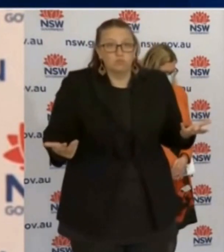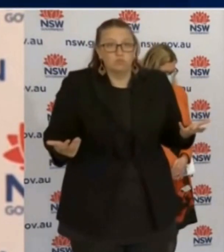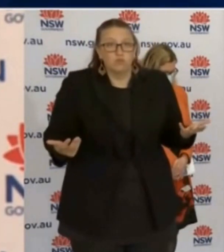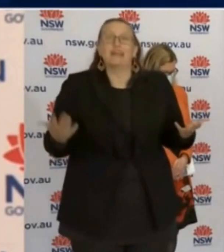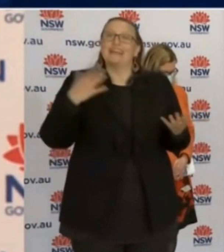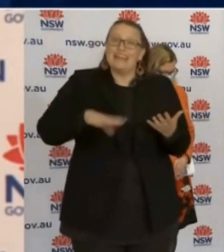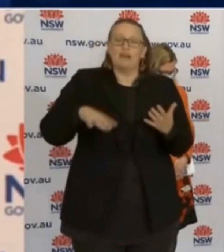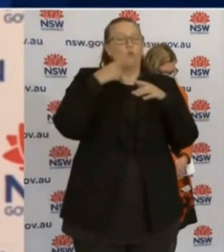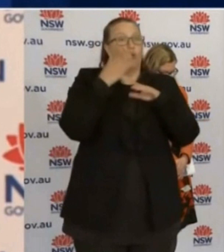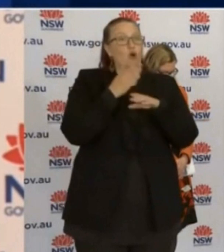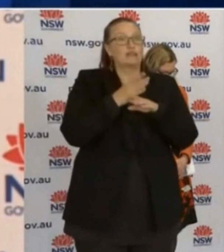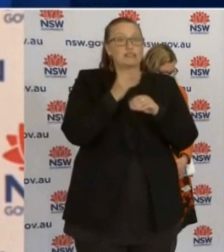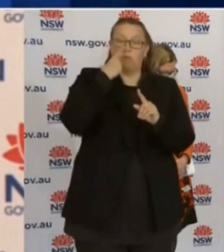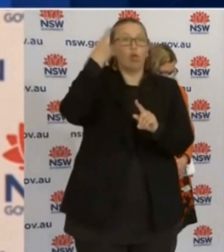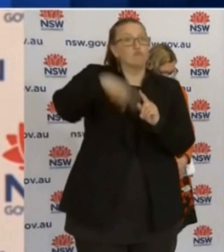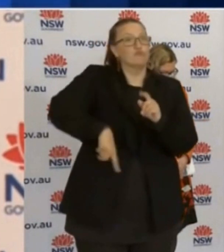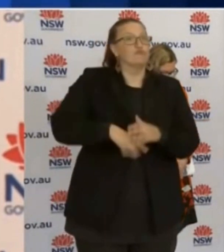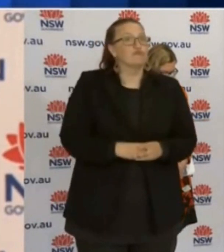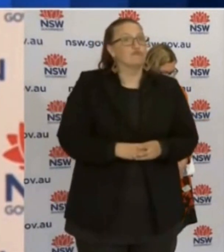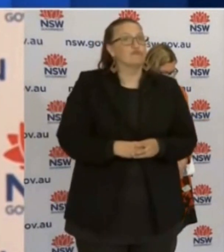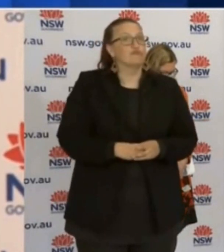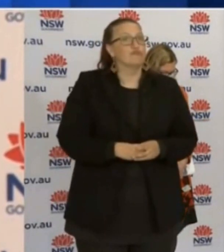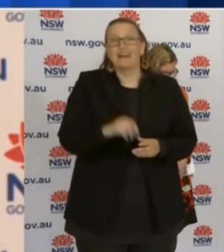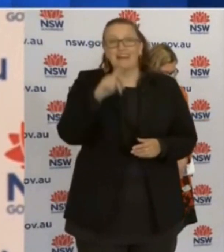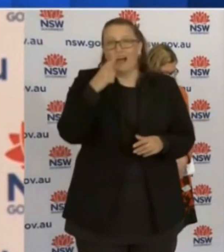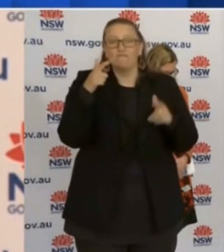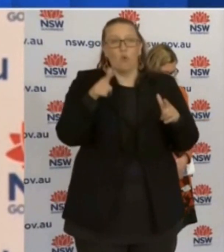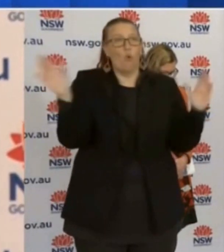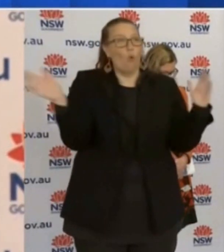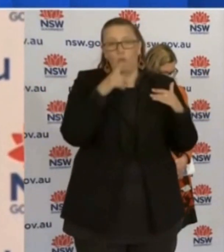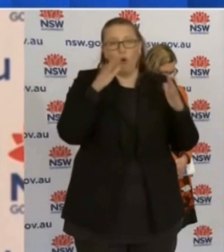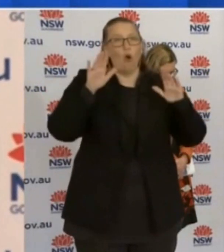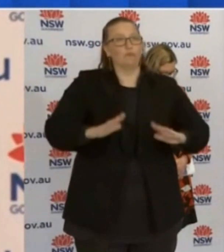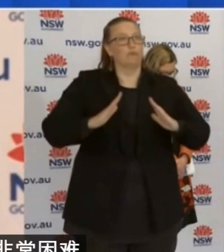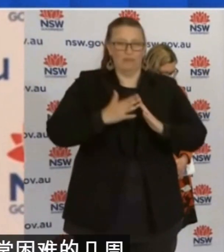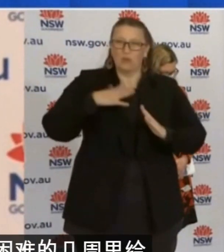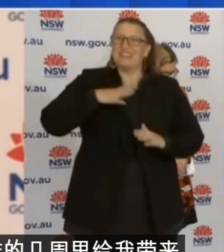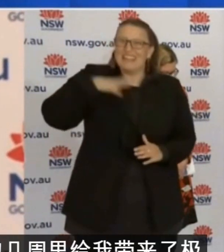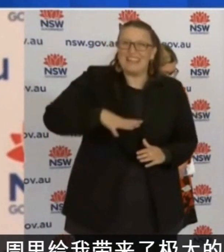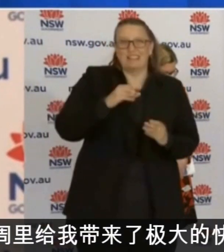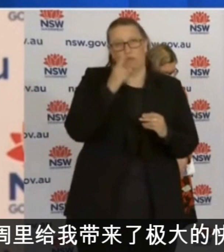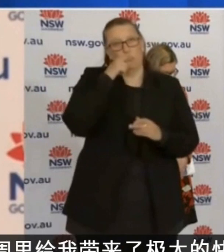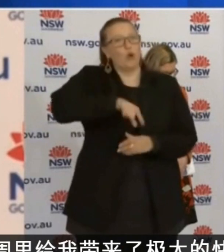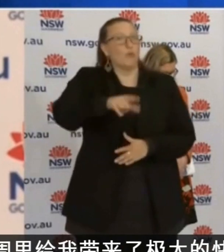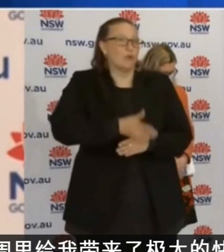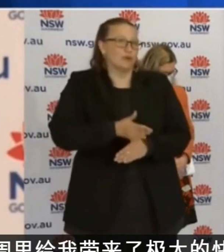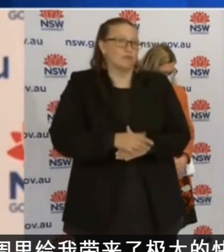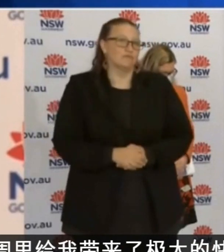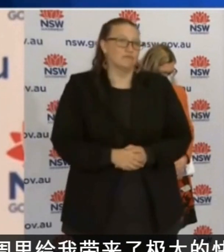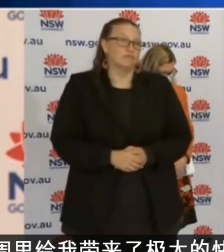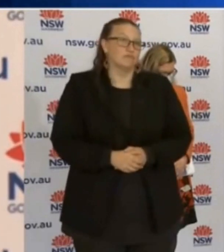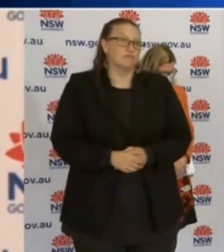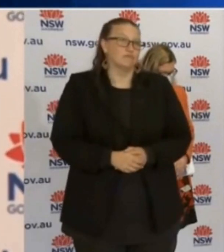why we're keen to provide any incentives we can to people in those communities to get vaccinated. And it brought me great joy